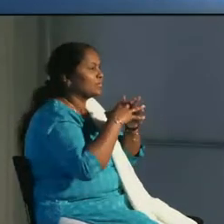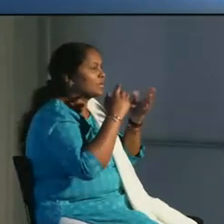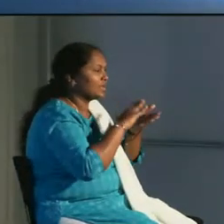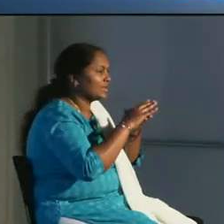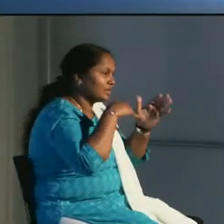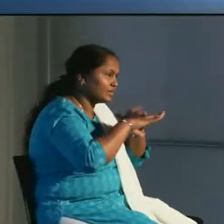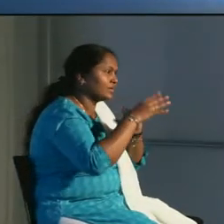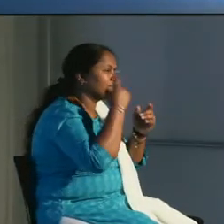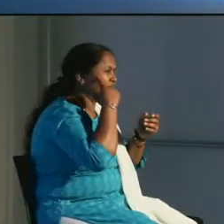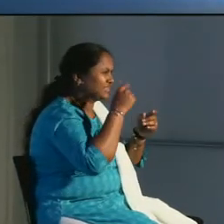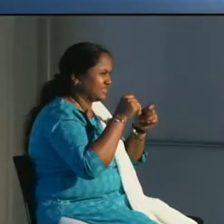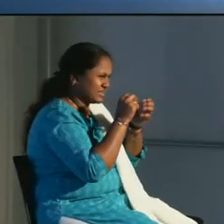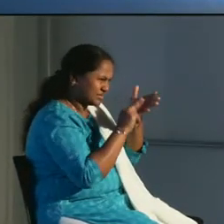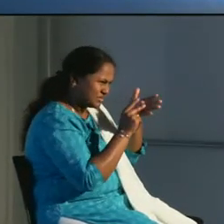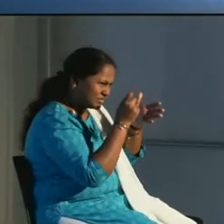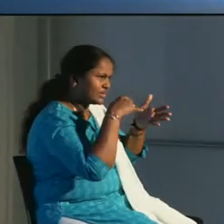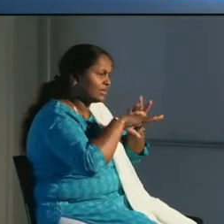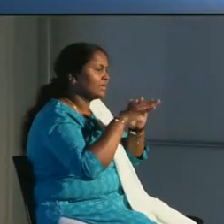favorite cities.